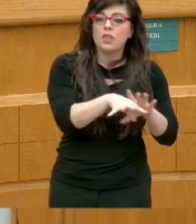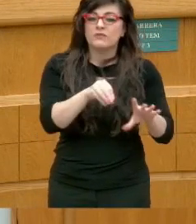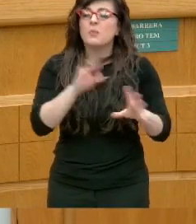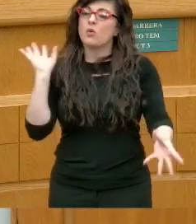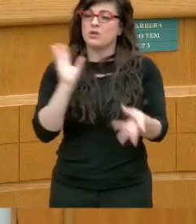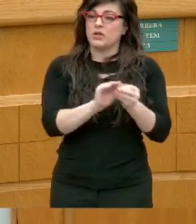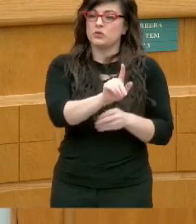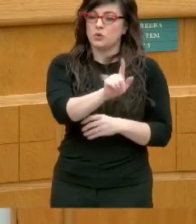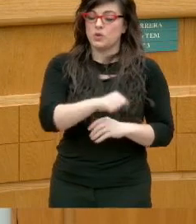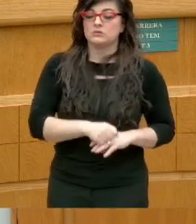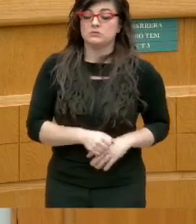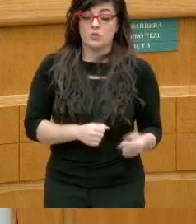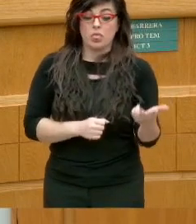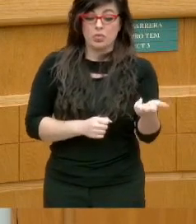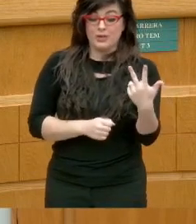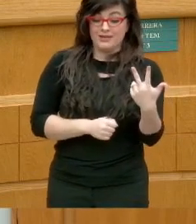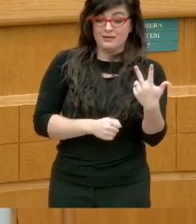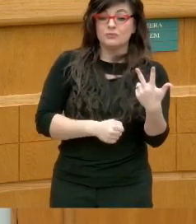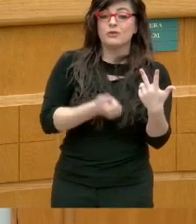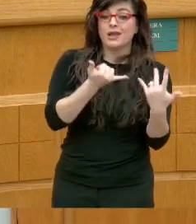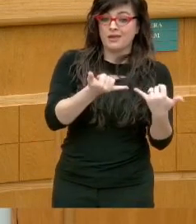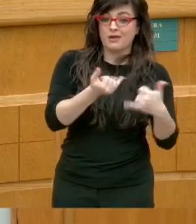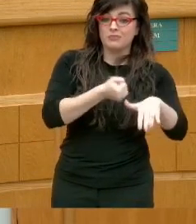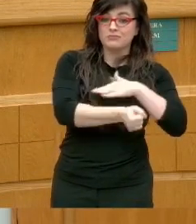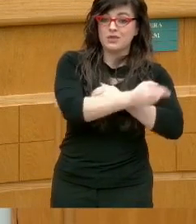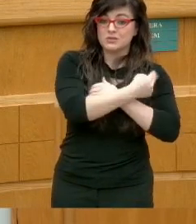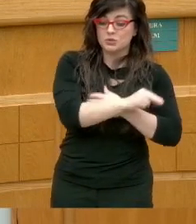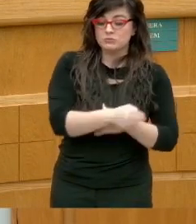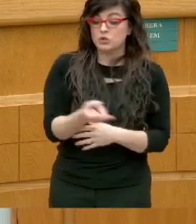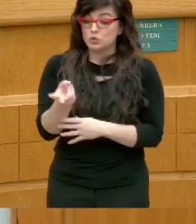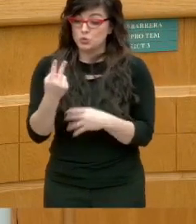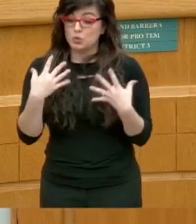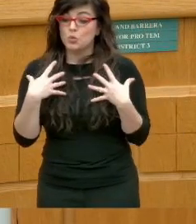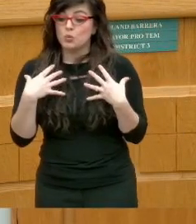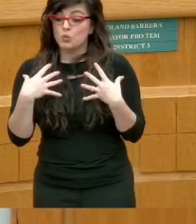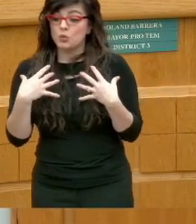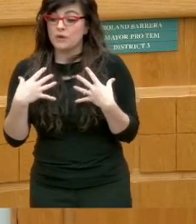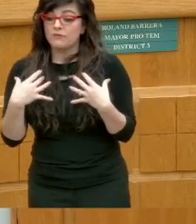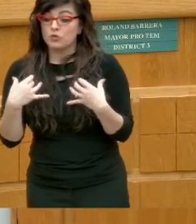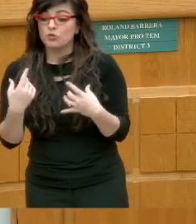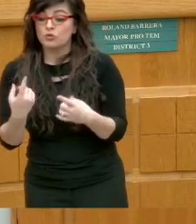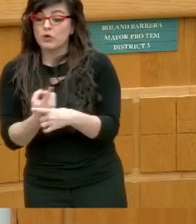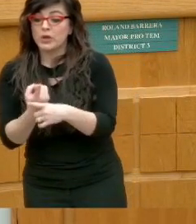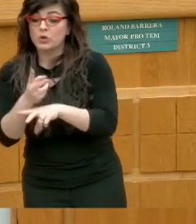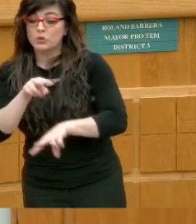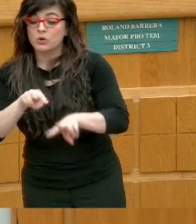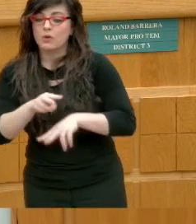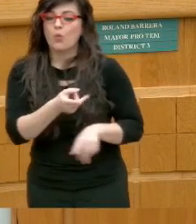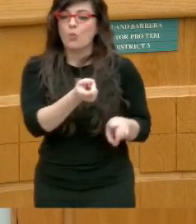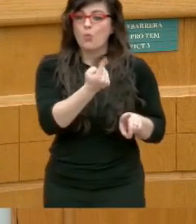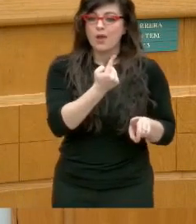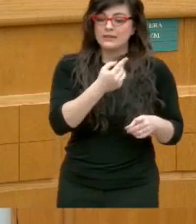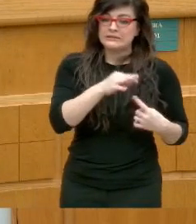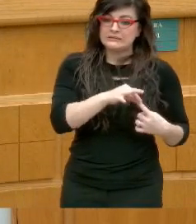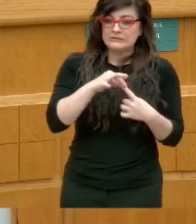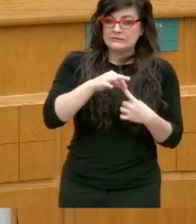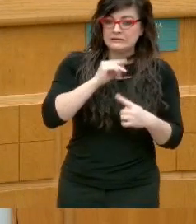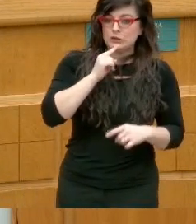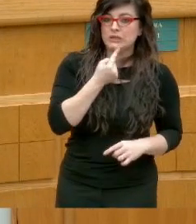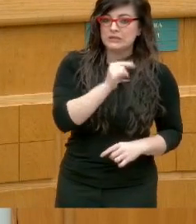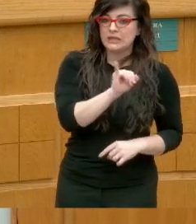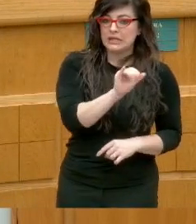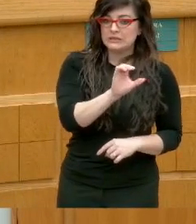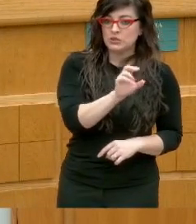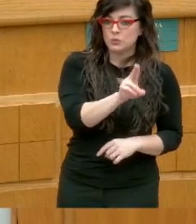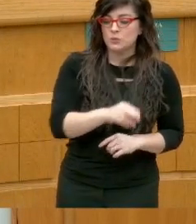ICU, intensive care. The other 2 are recovering in the hospital under normal circumstances. And then to date, this